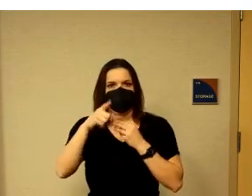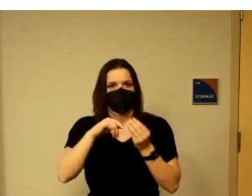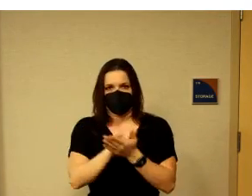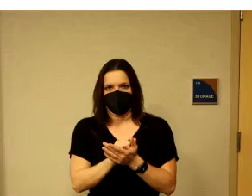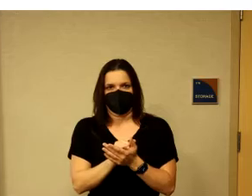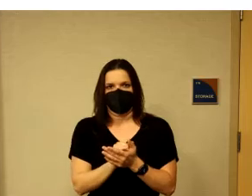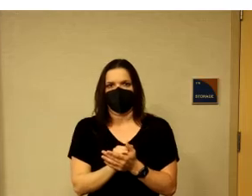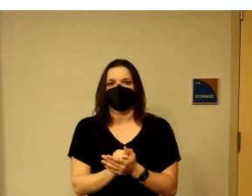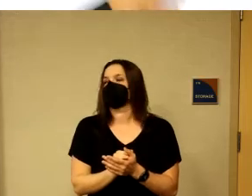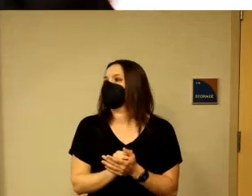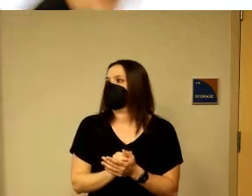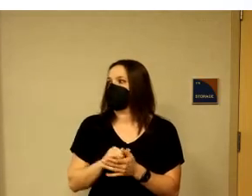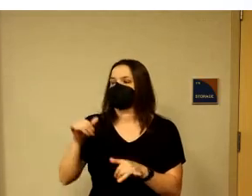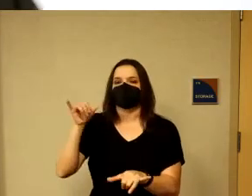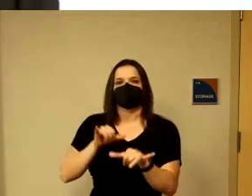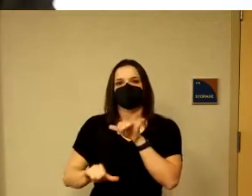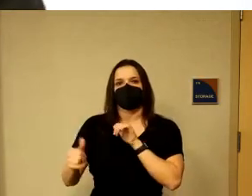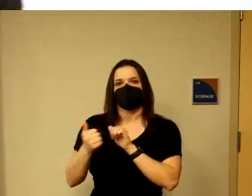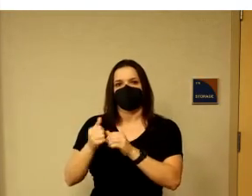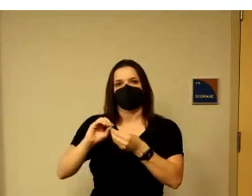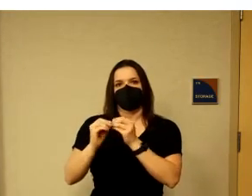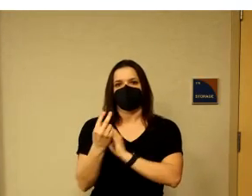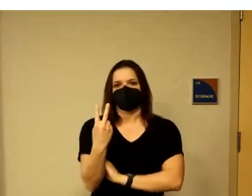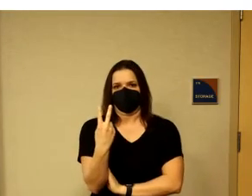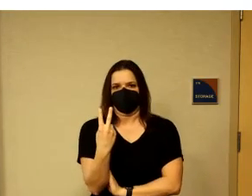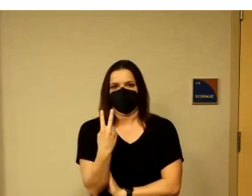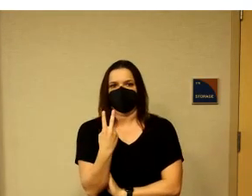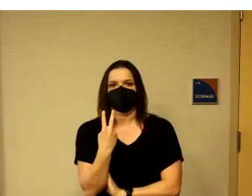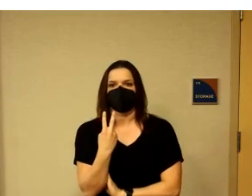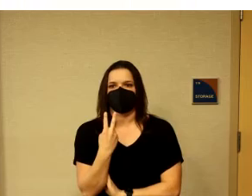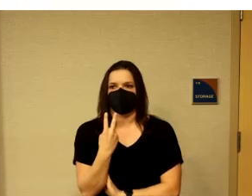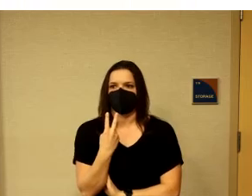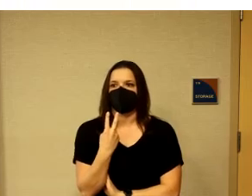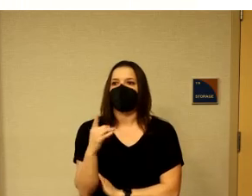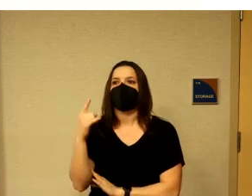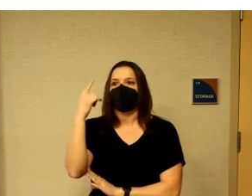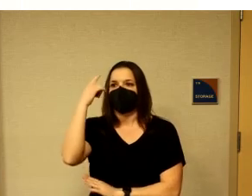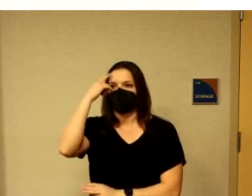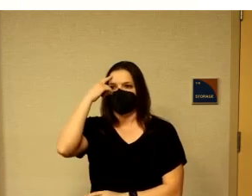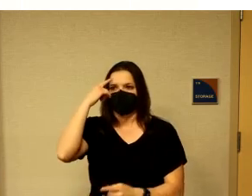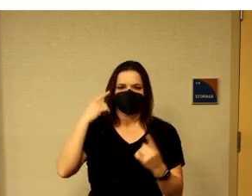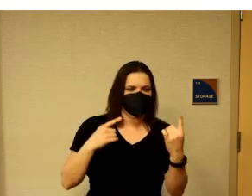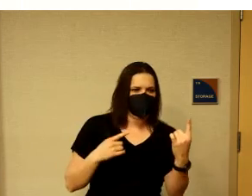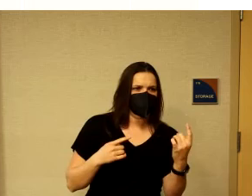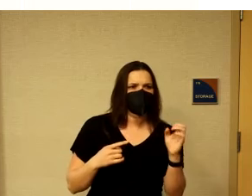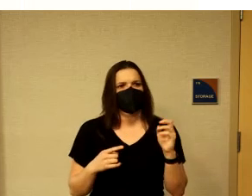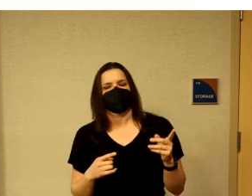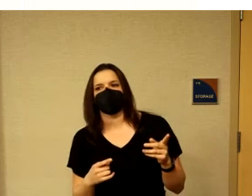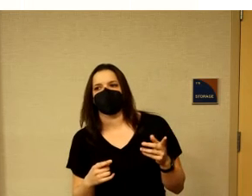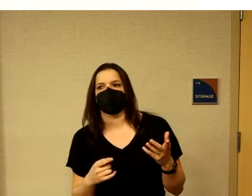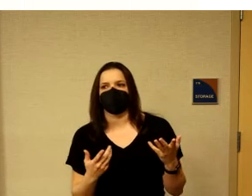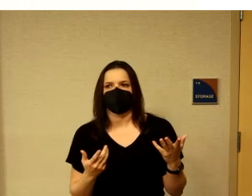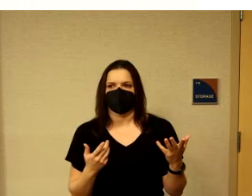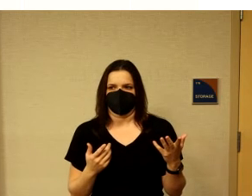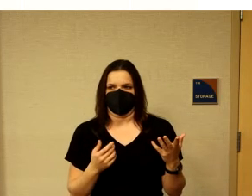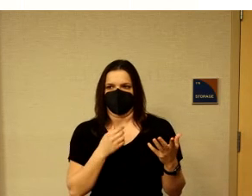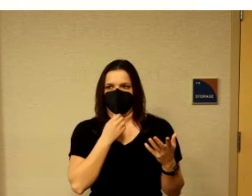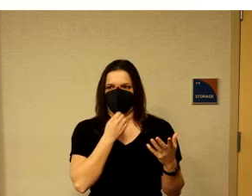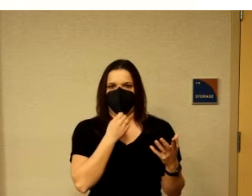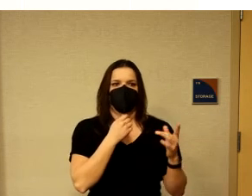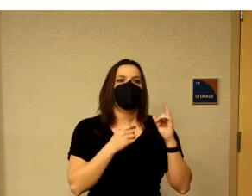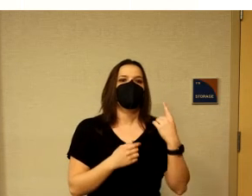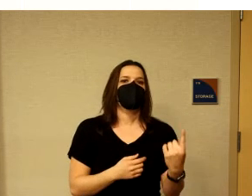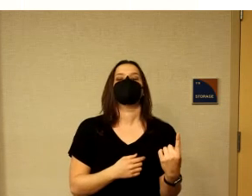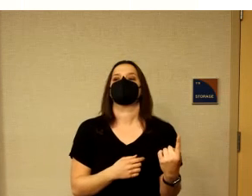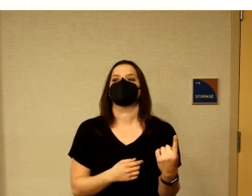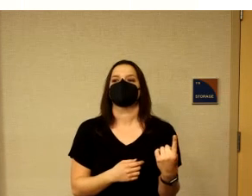map. I'll stay with number 2. Yeah, I thought it was 1, and I was like, oh man, Yeah, 1 is